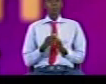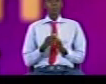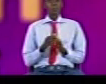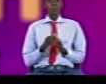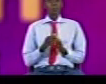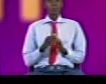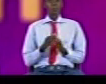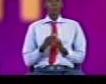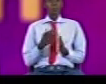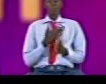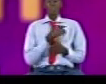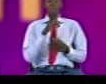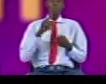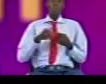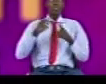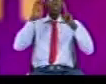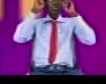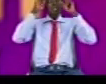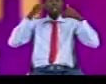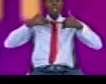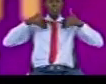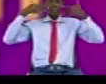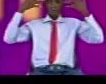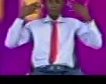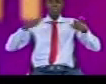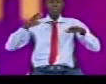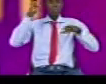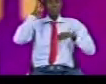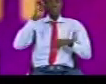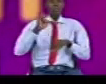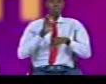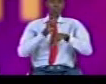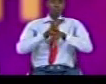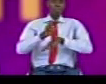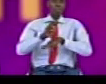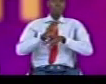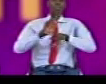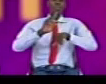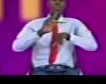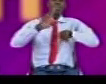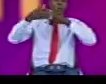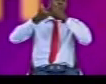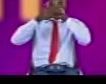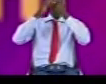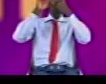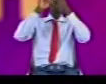And when he has finished his ministry, he went to heaven.